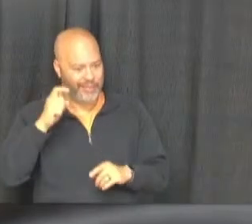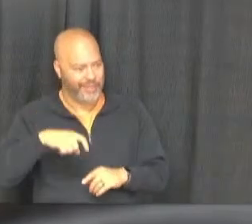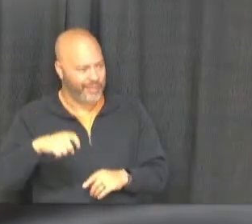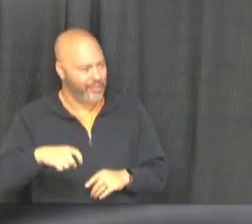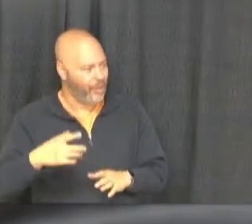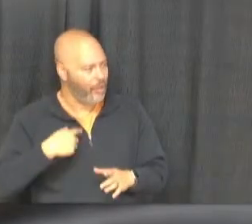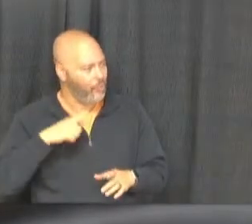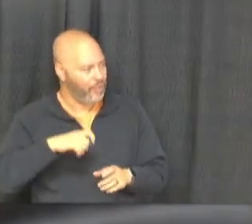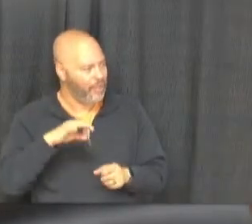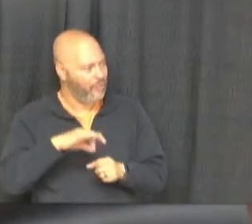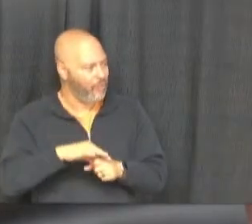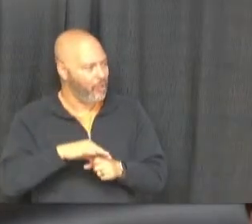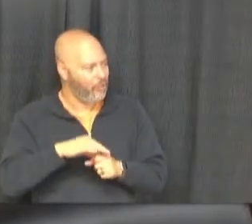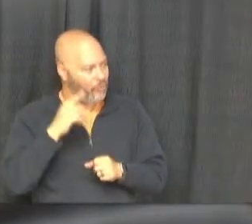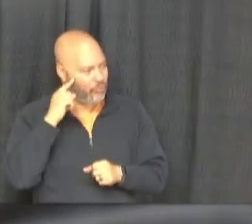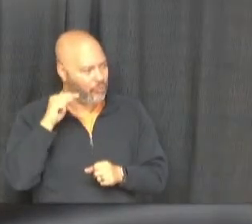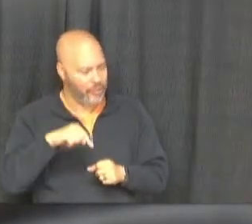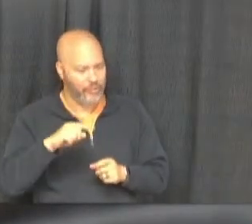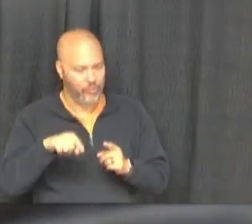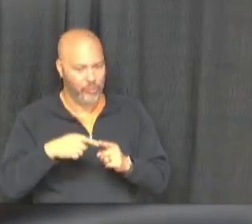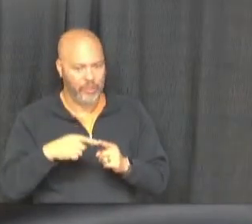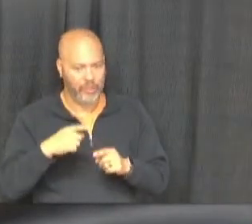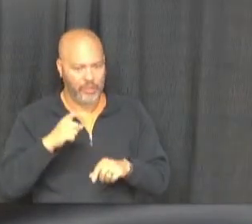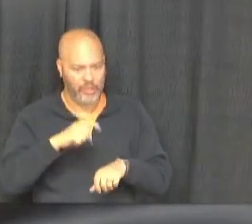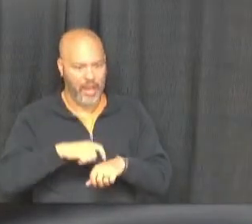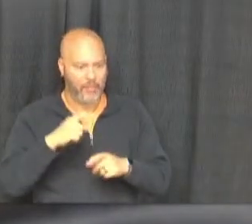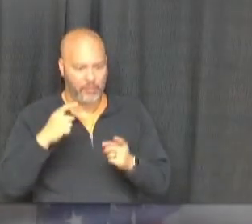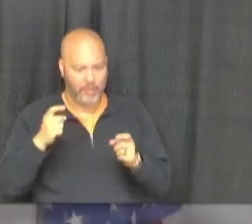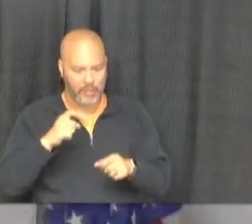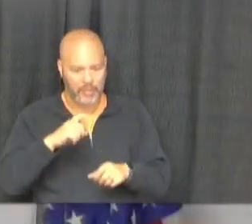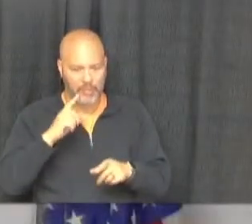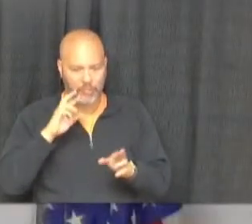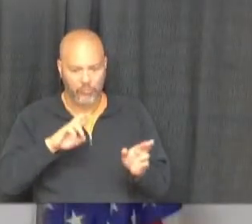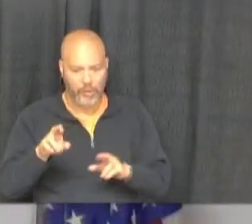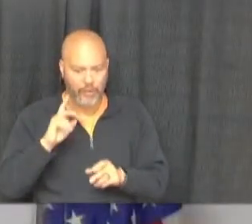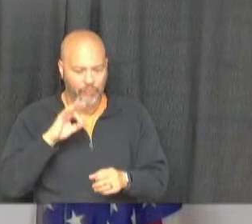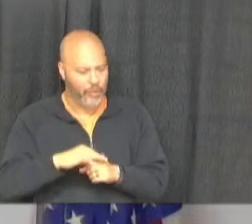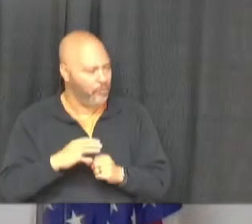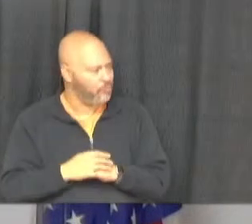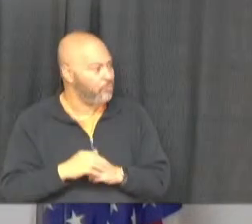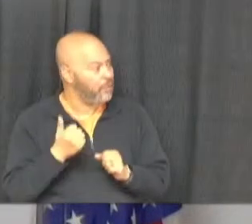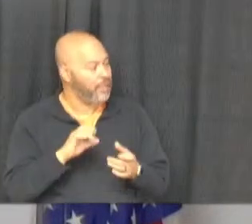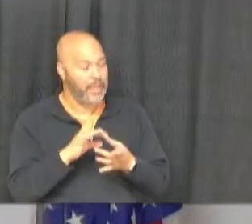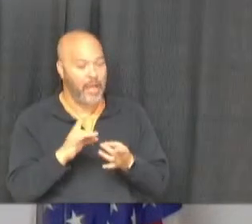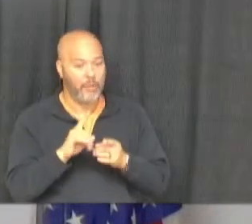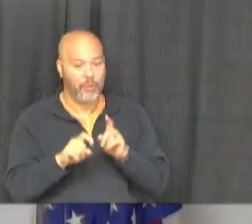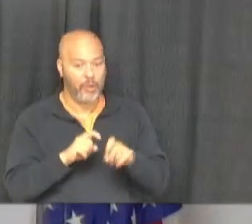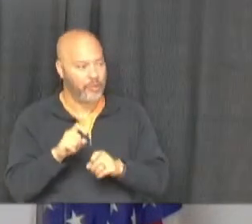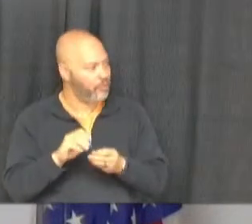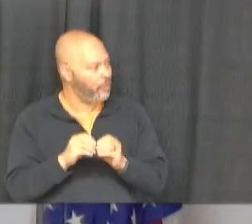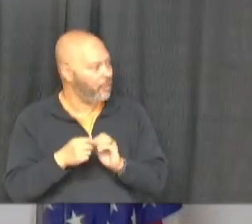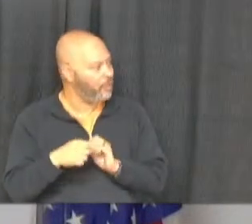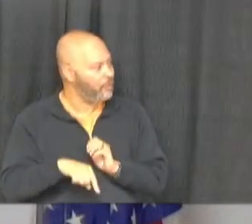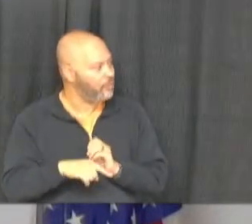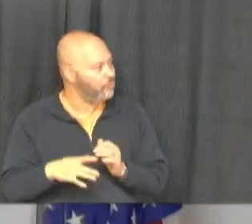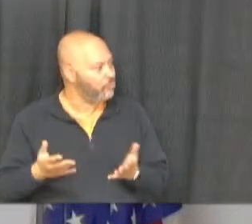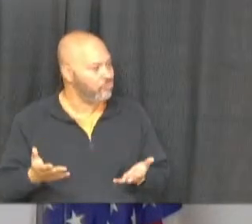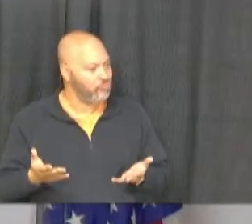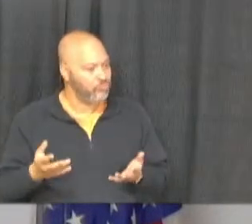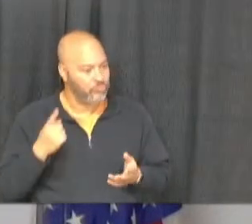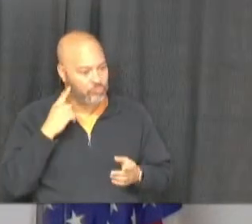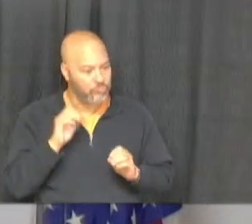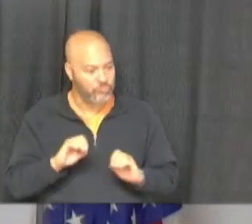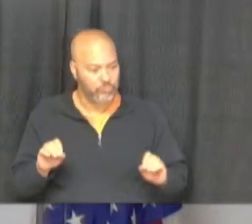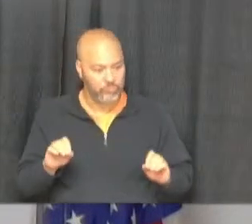do think we need to vote for this when the time comes. That's it. Thank you. Thank you. Any other comment or question regarding this ordinance?